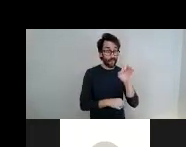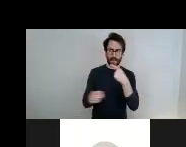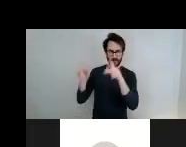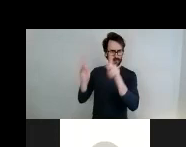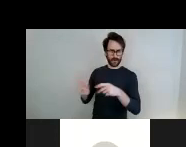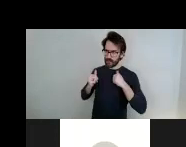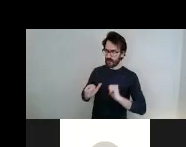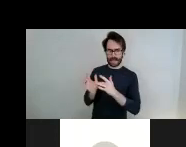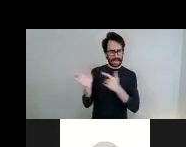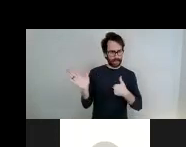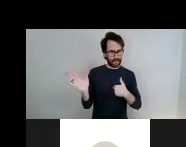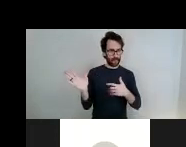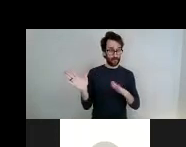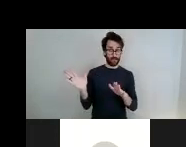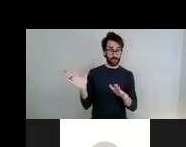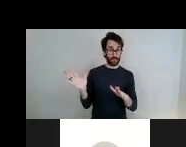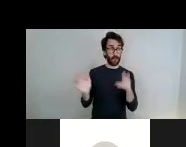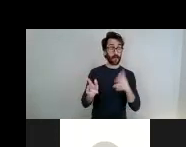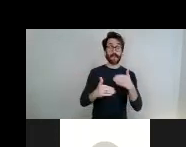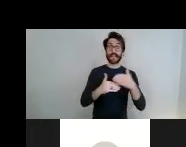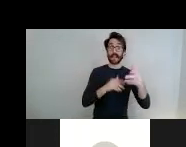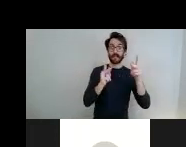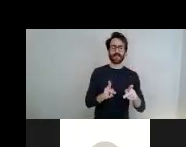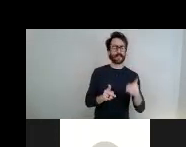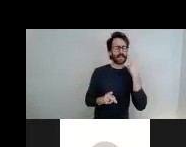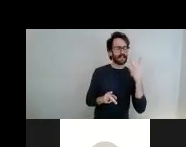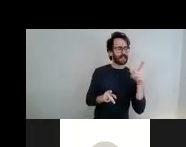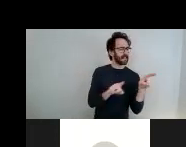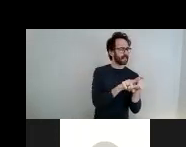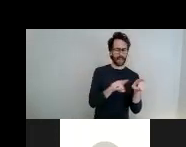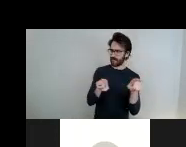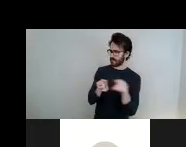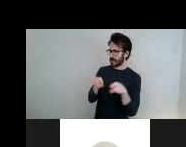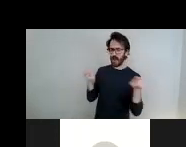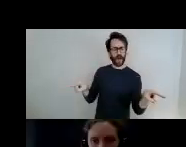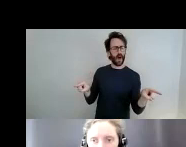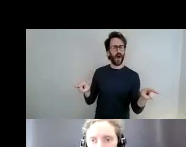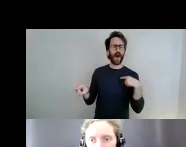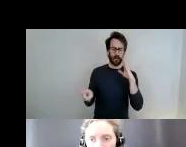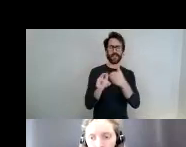It might stop the next person from being a victim to a scam.